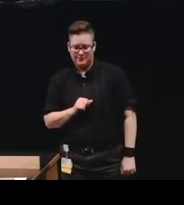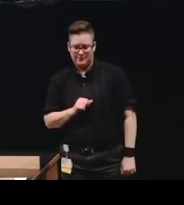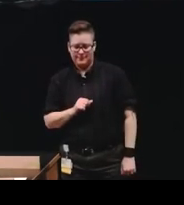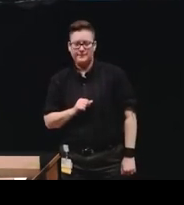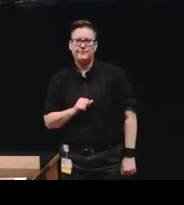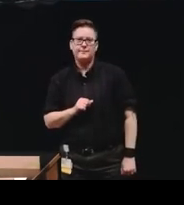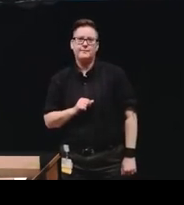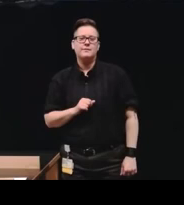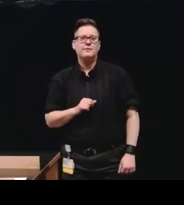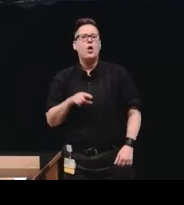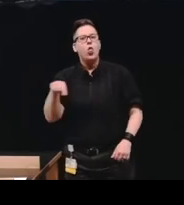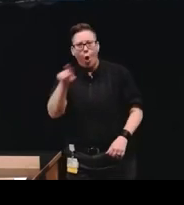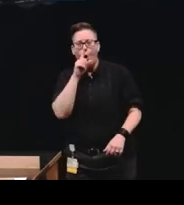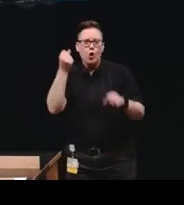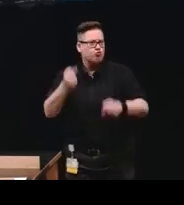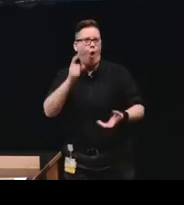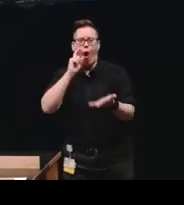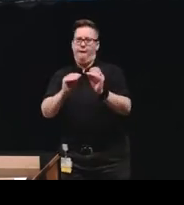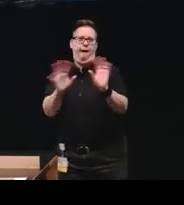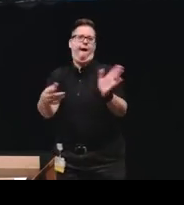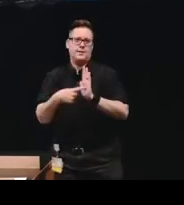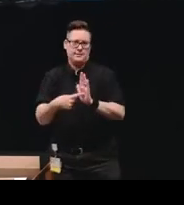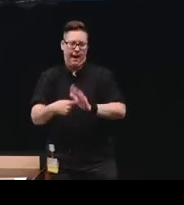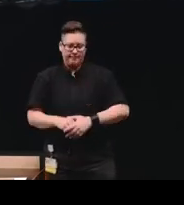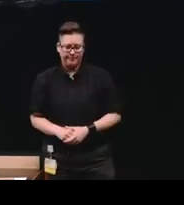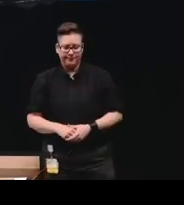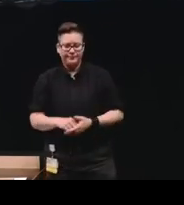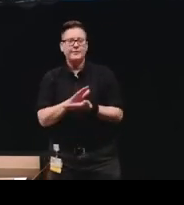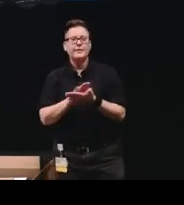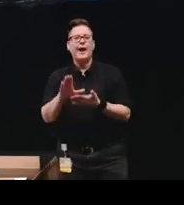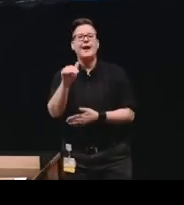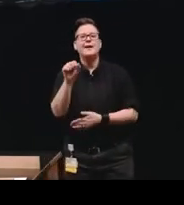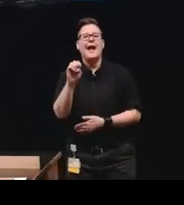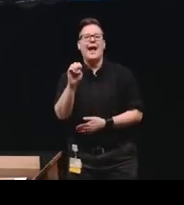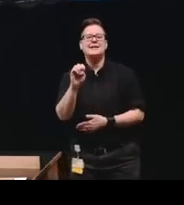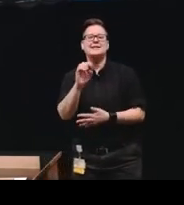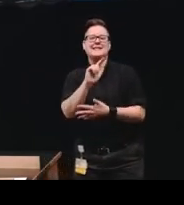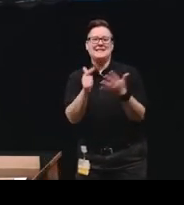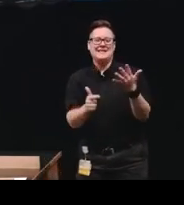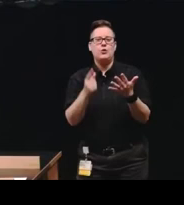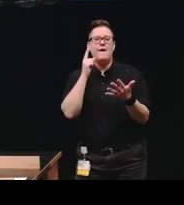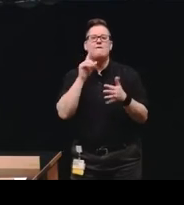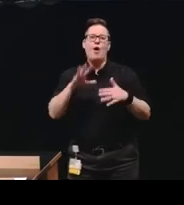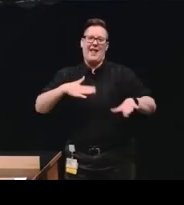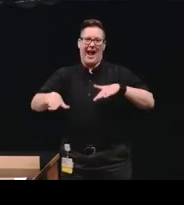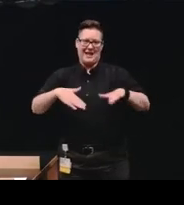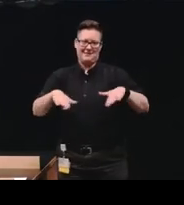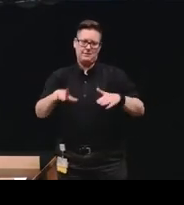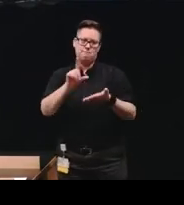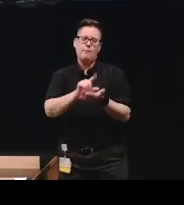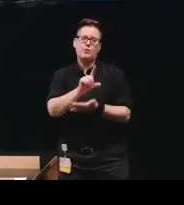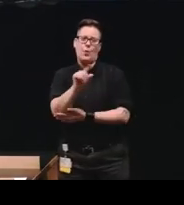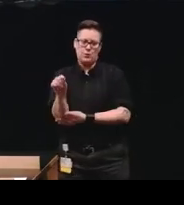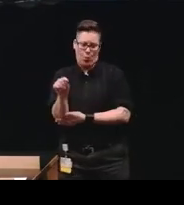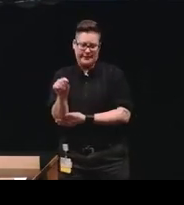These kinds of robust signs. There's a really nice case series of videos for functional gait published in Neurology in 2020, a really great